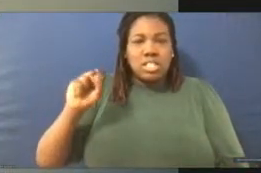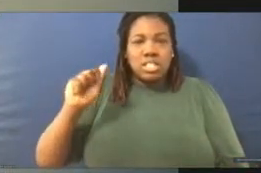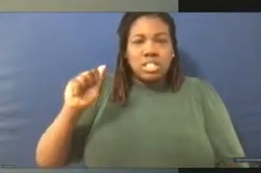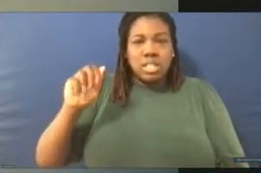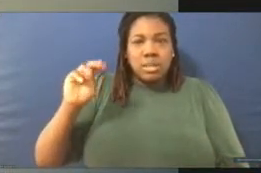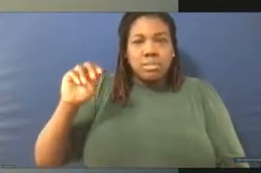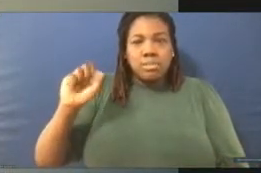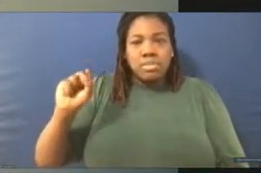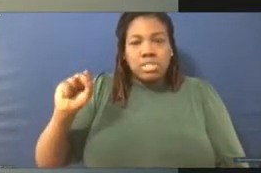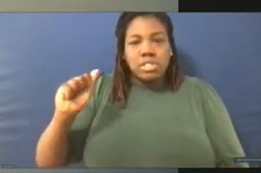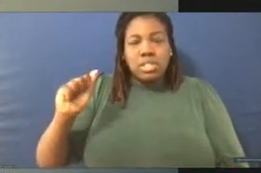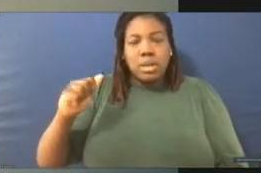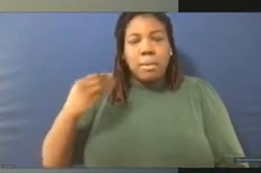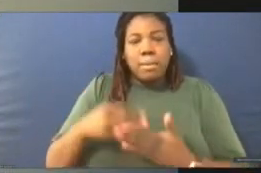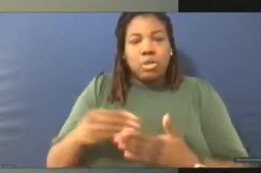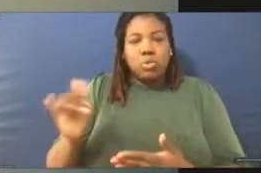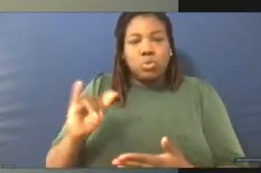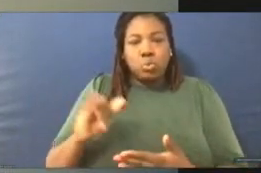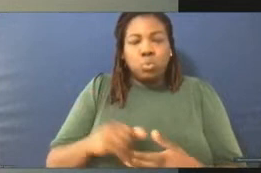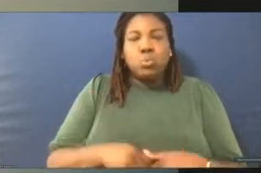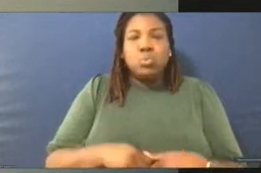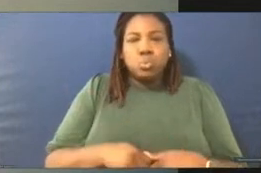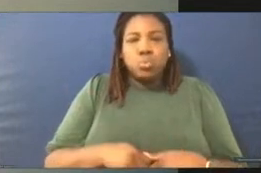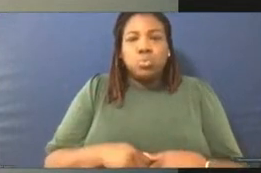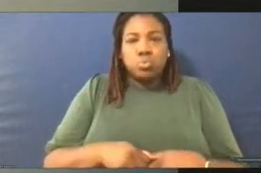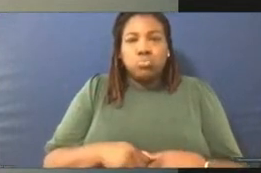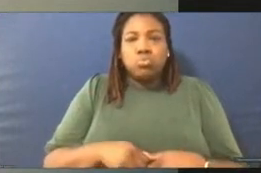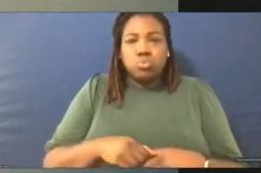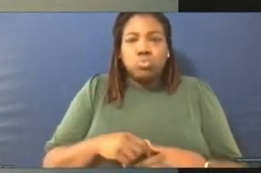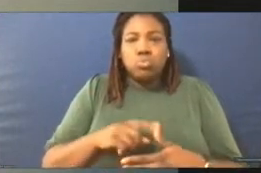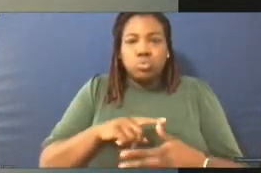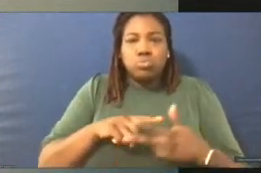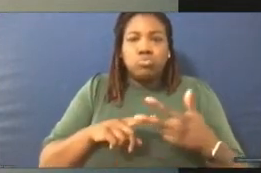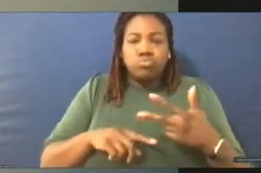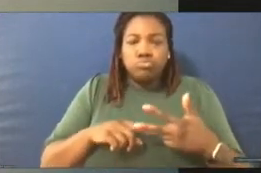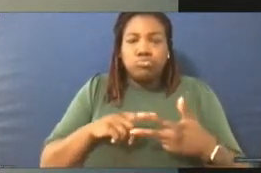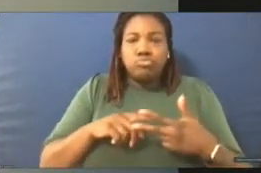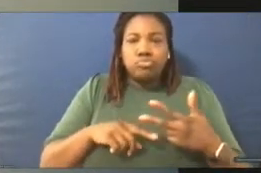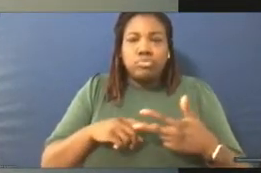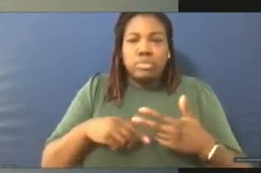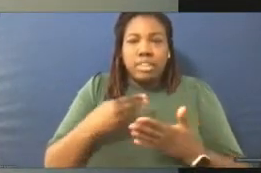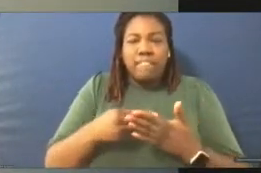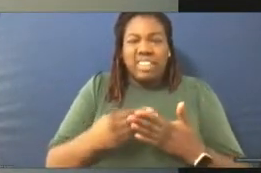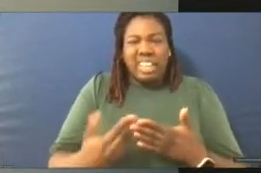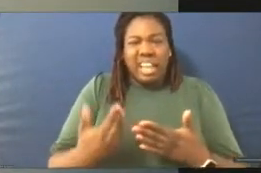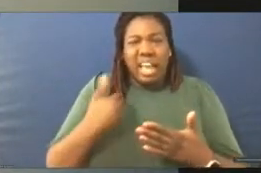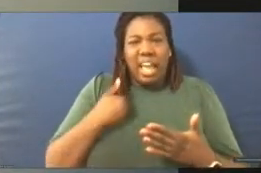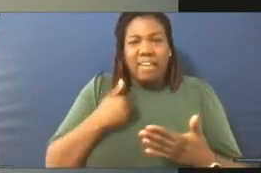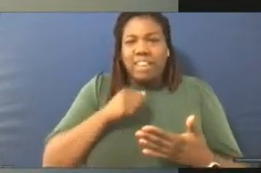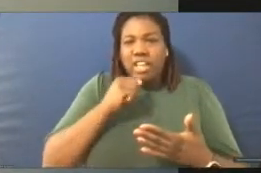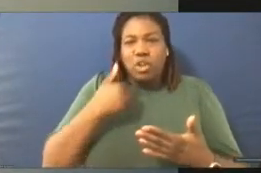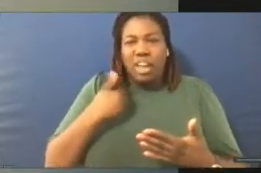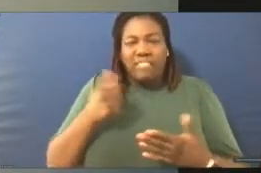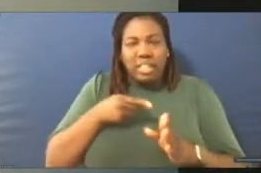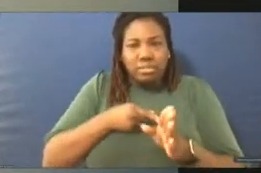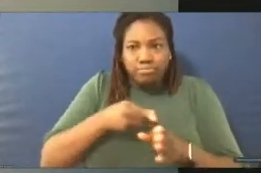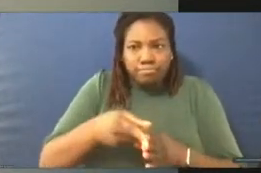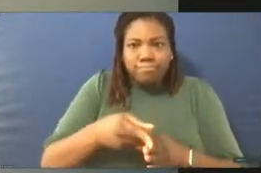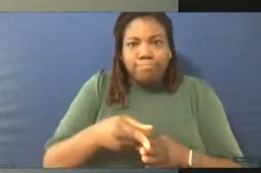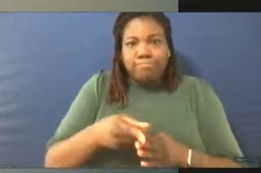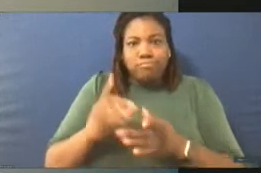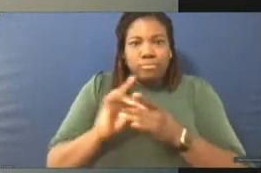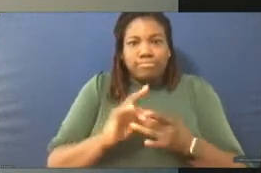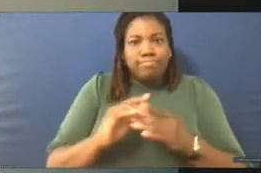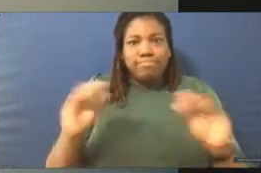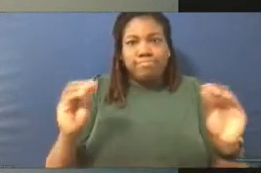SOR block grant money. And that constitutes the funding that I have. I have no industry ties or anything of that sort.